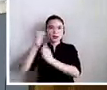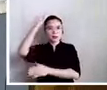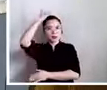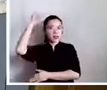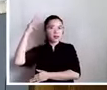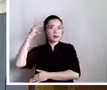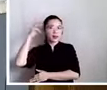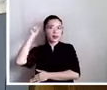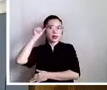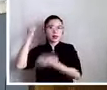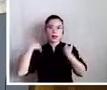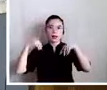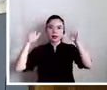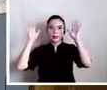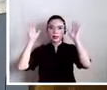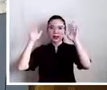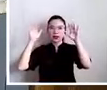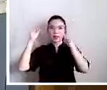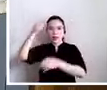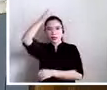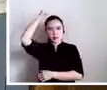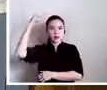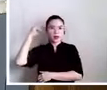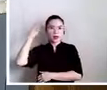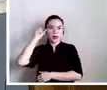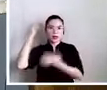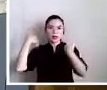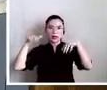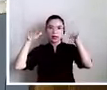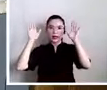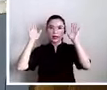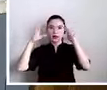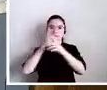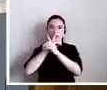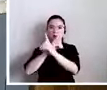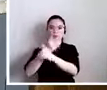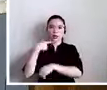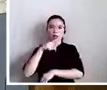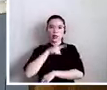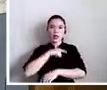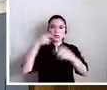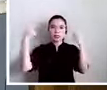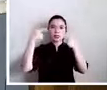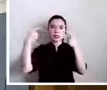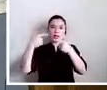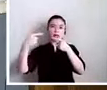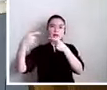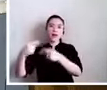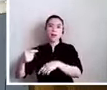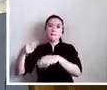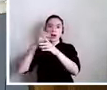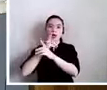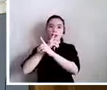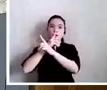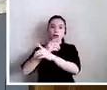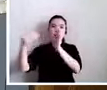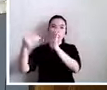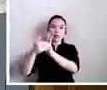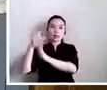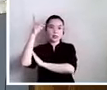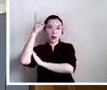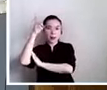Archangel. Saint Michael the Archangel, defend us in battle. Be our defense against the wickedness and